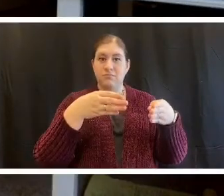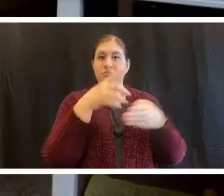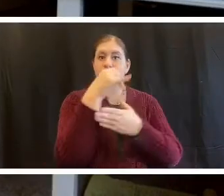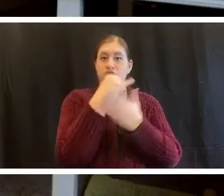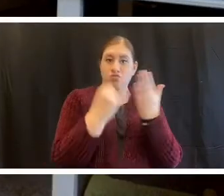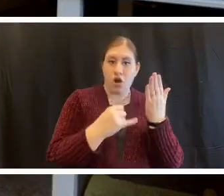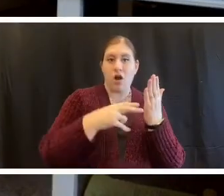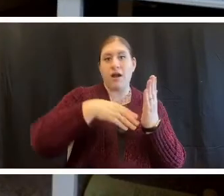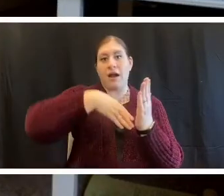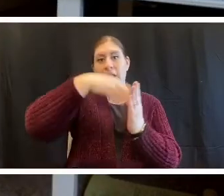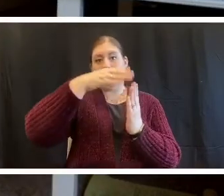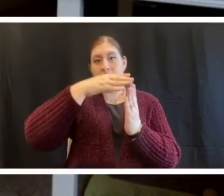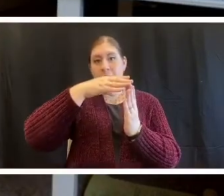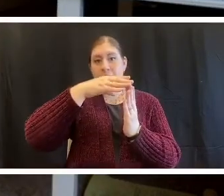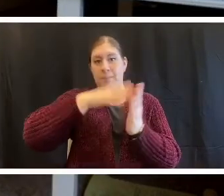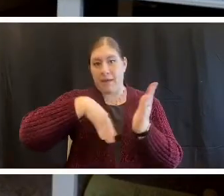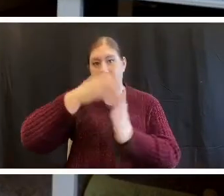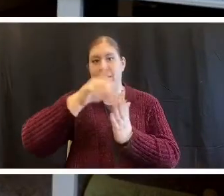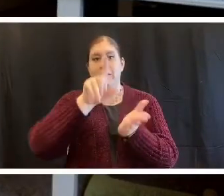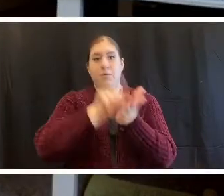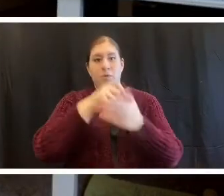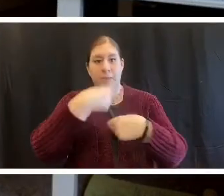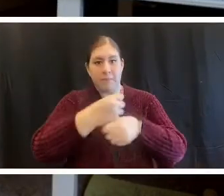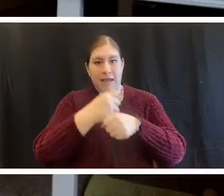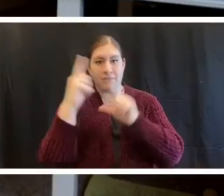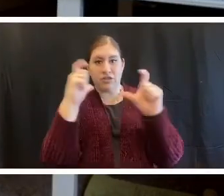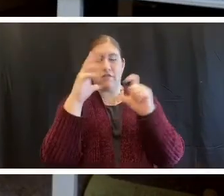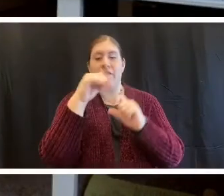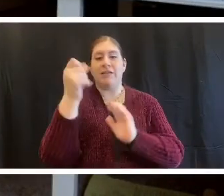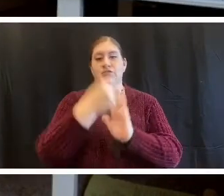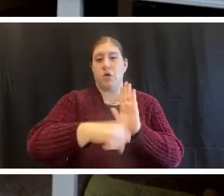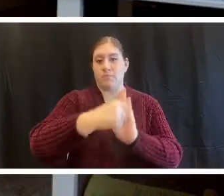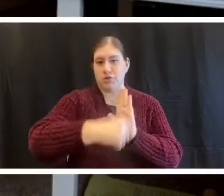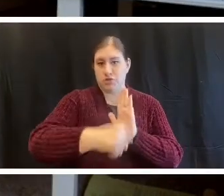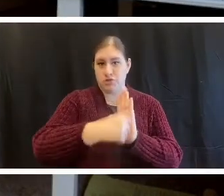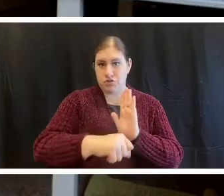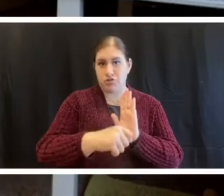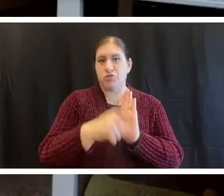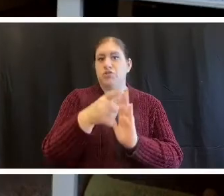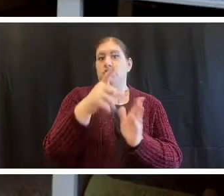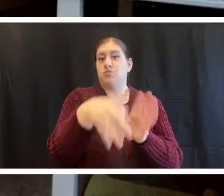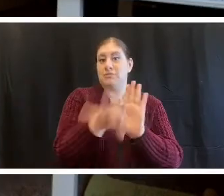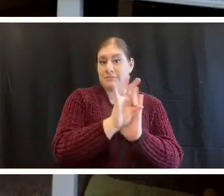drawing, painting, printmaking, photography, and sculpture,